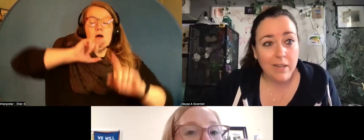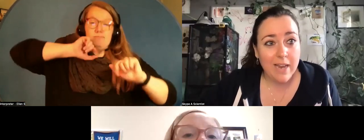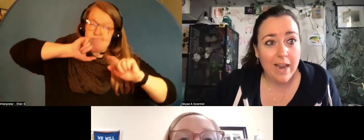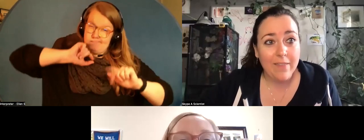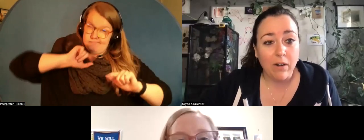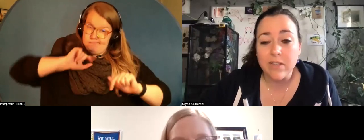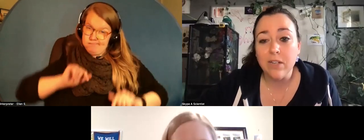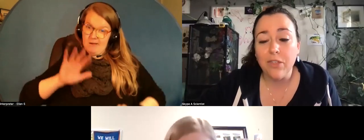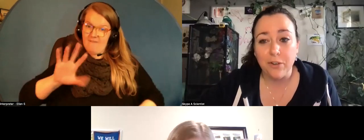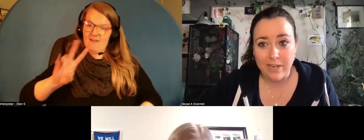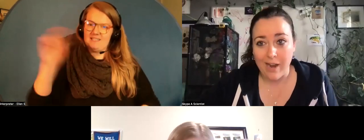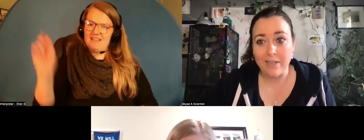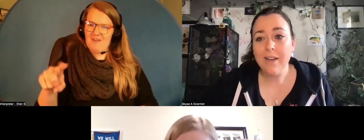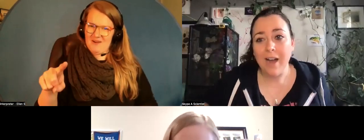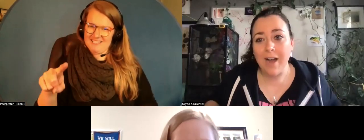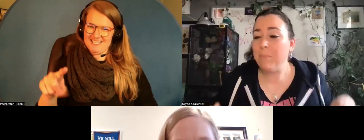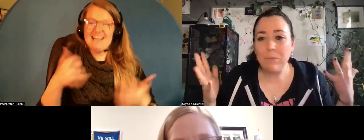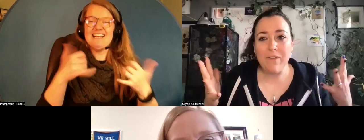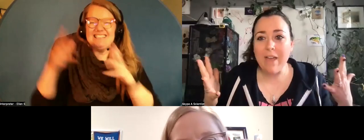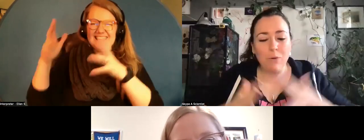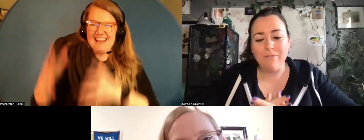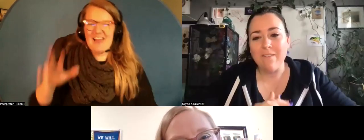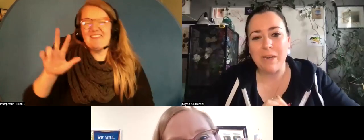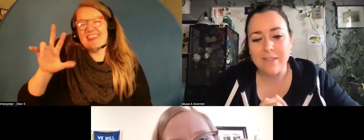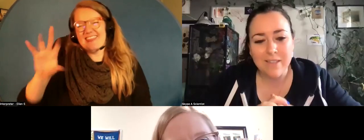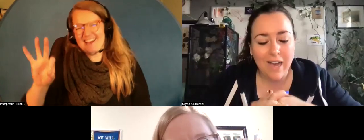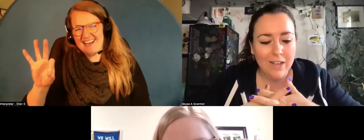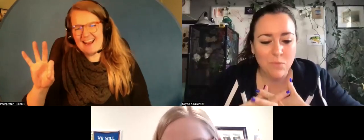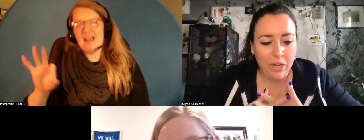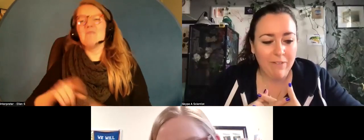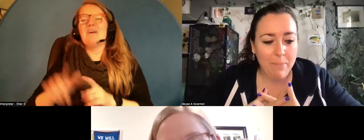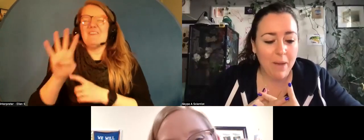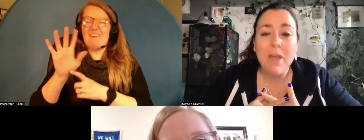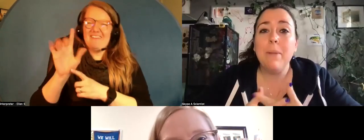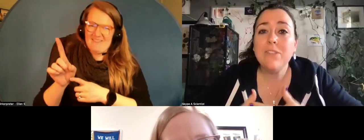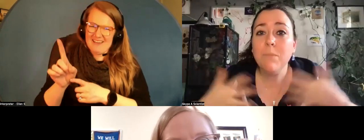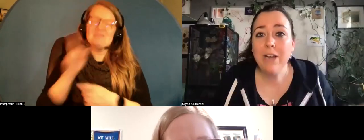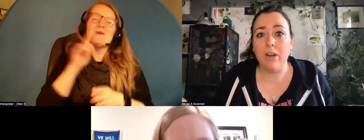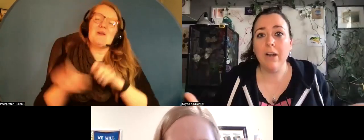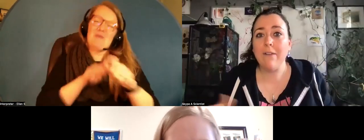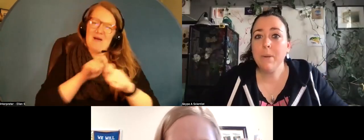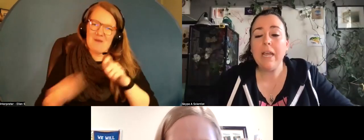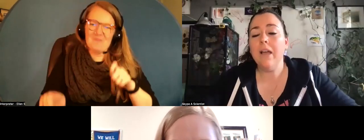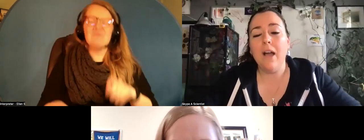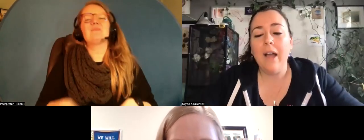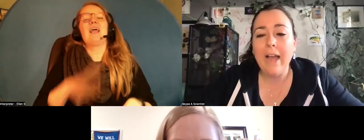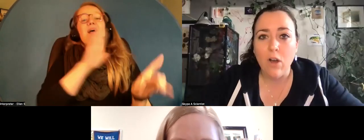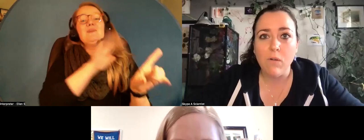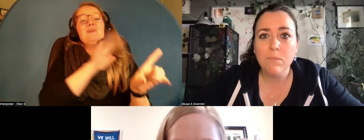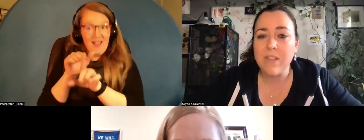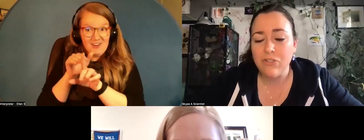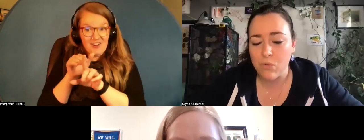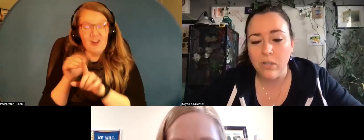questions today, and there are still 39, but we've hit 45 minutes. So we're going to wrap it up. But as a reminder, everybody